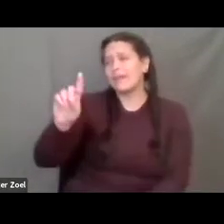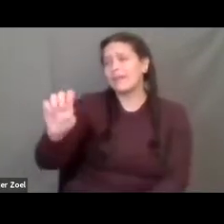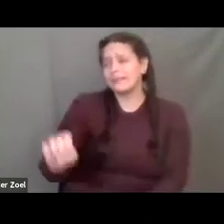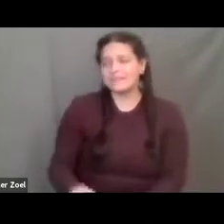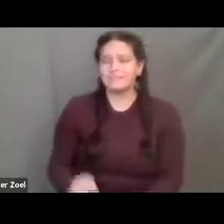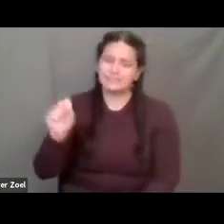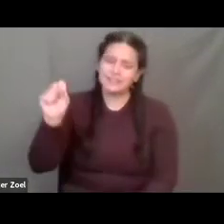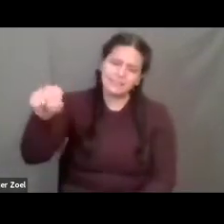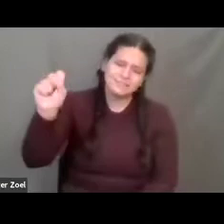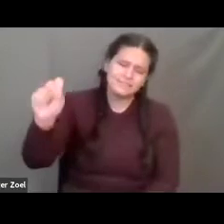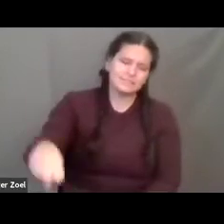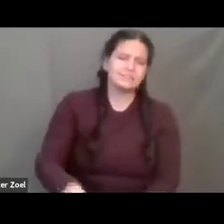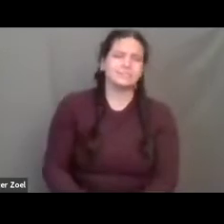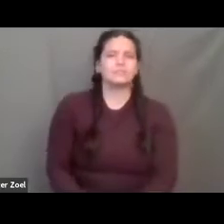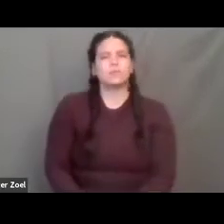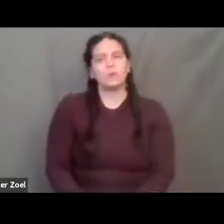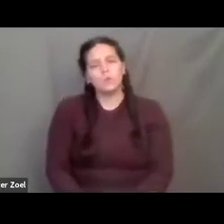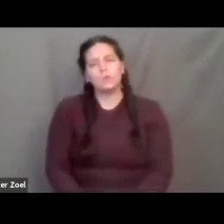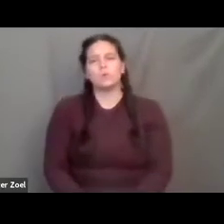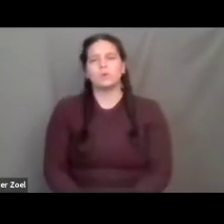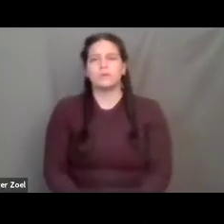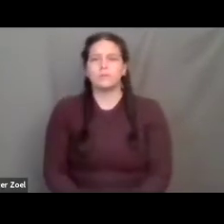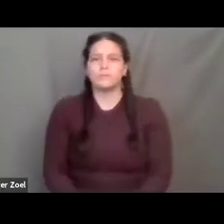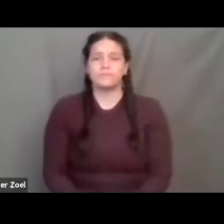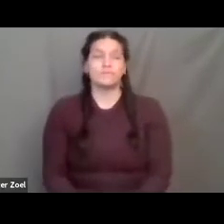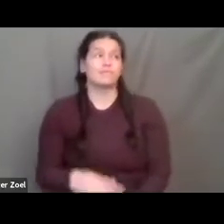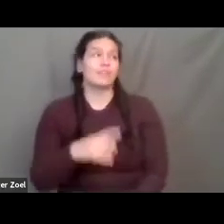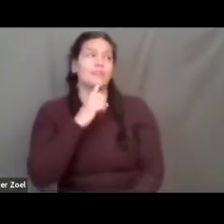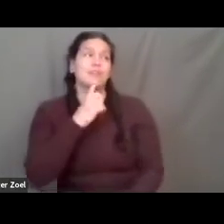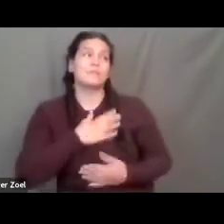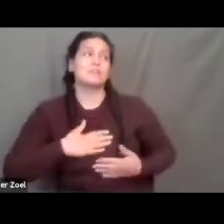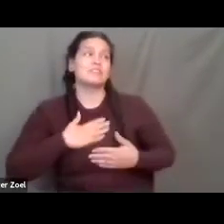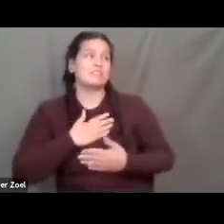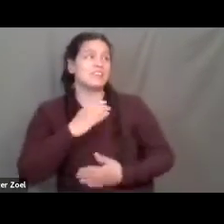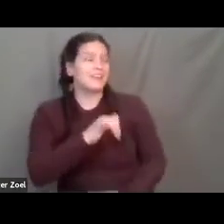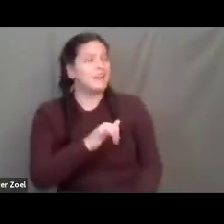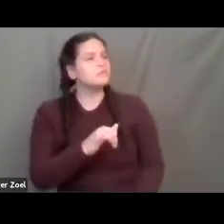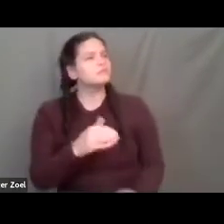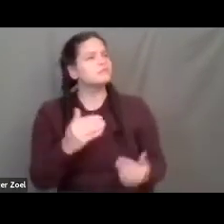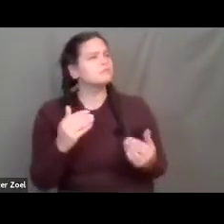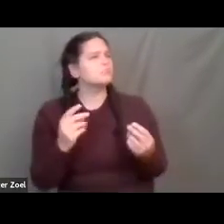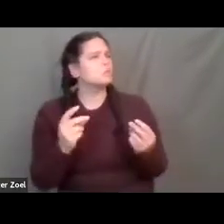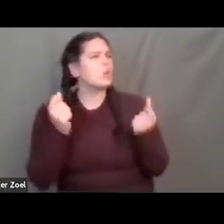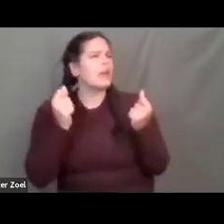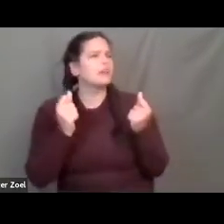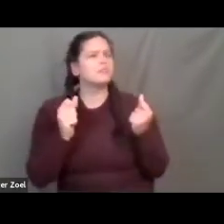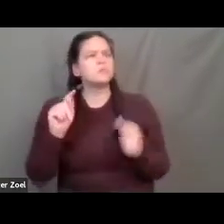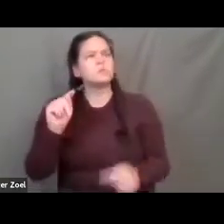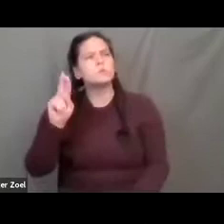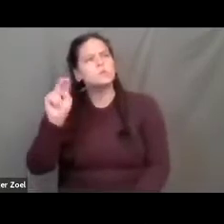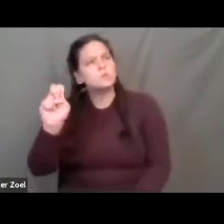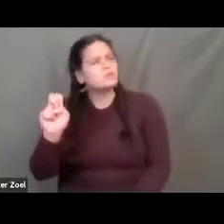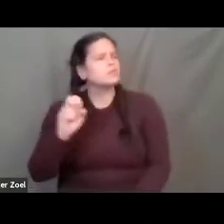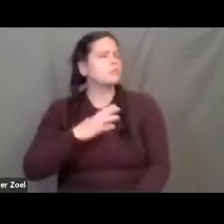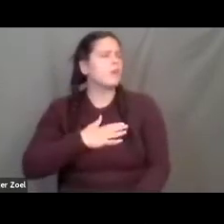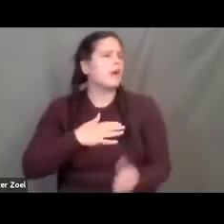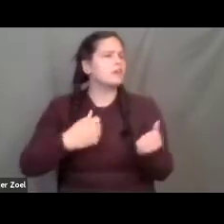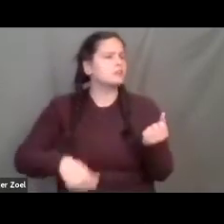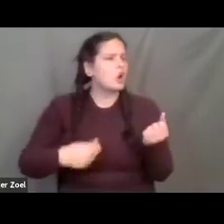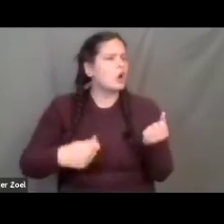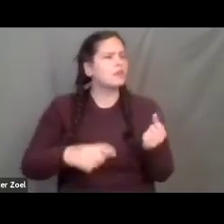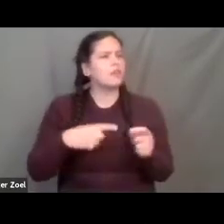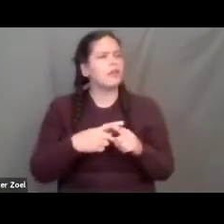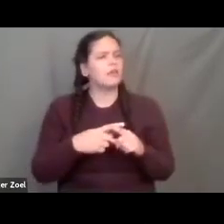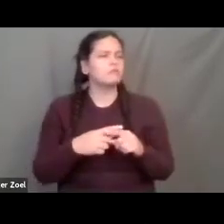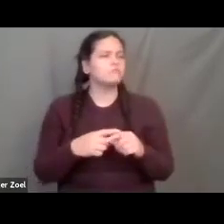much, Owen, and I really appreciate that. Now tune up my guitar real quick and do a few more songs here.